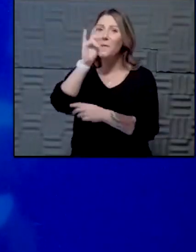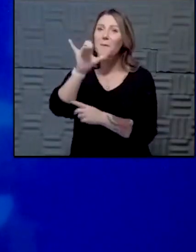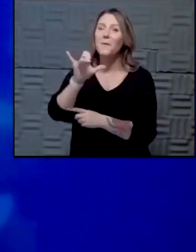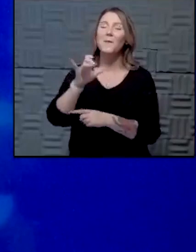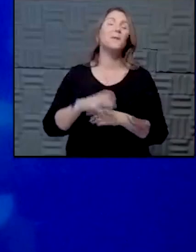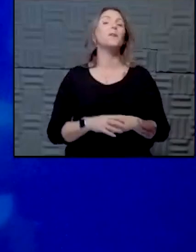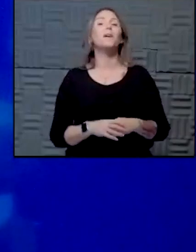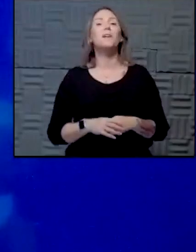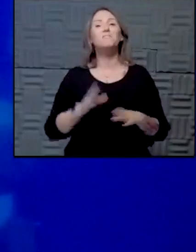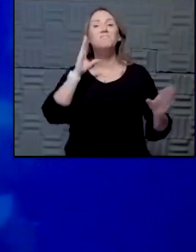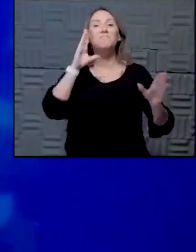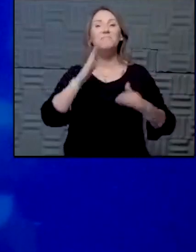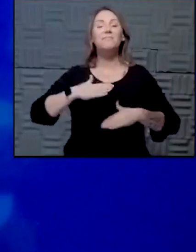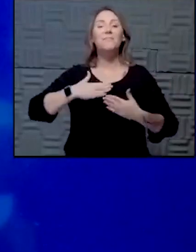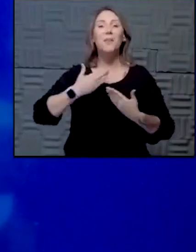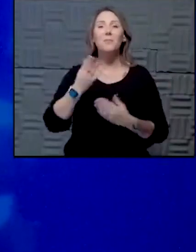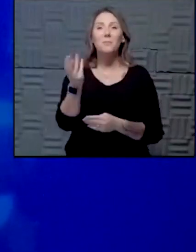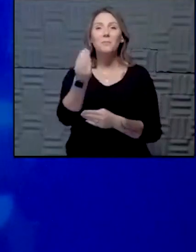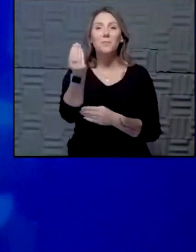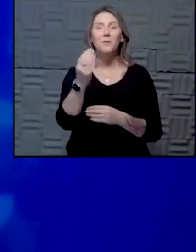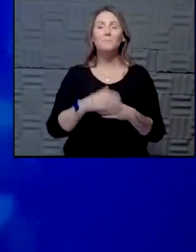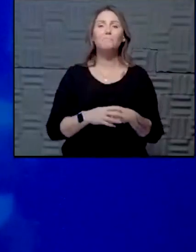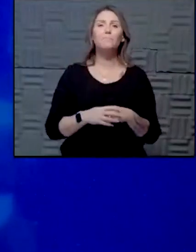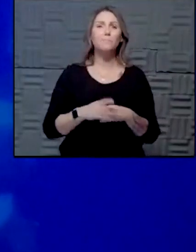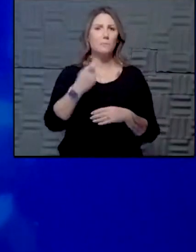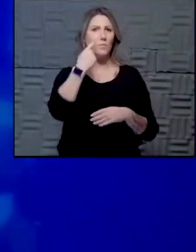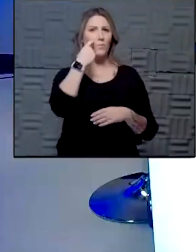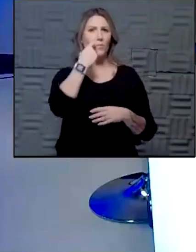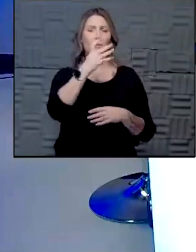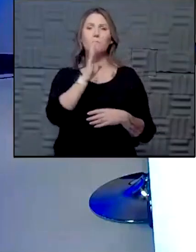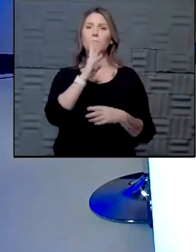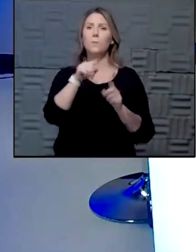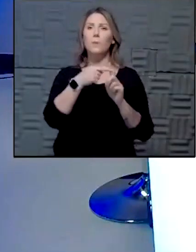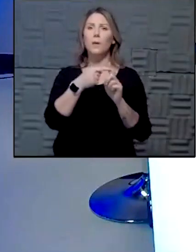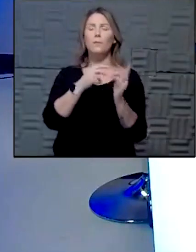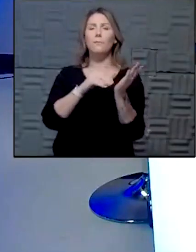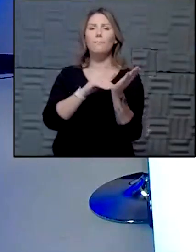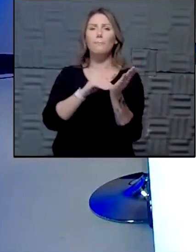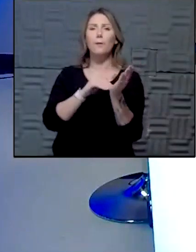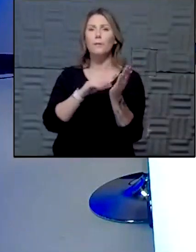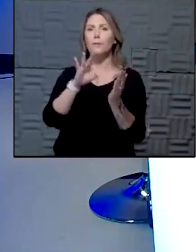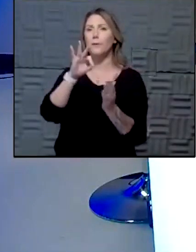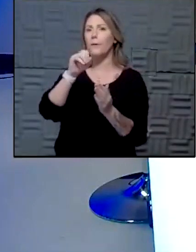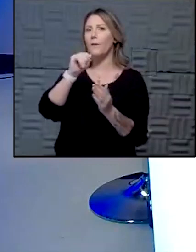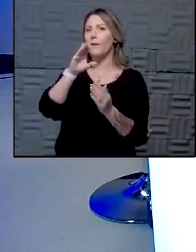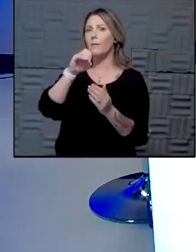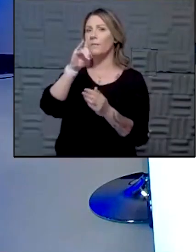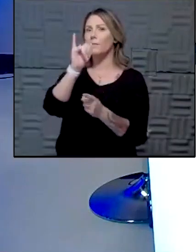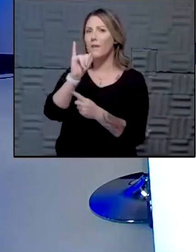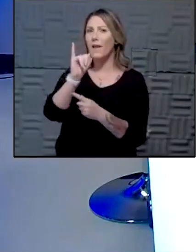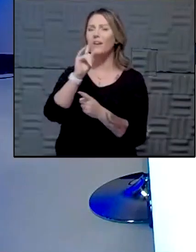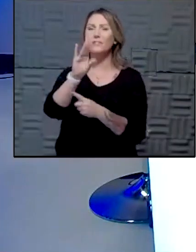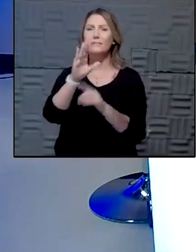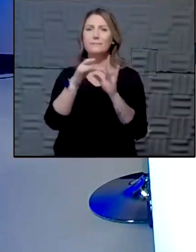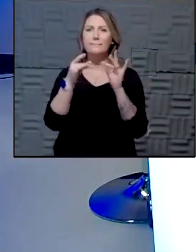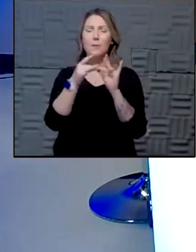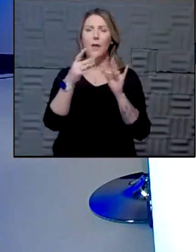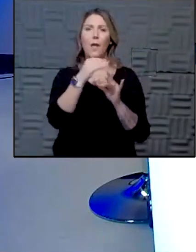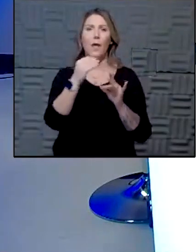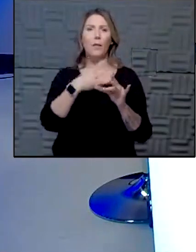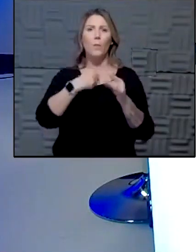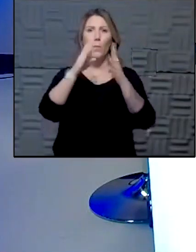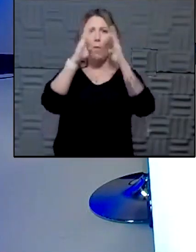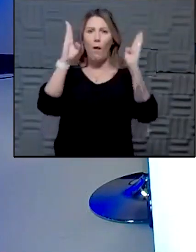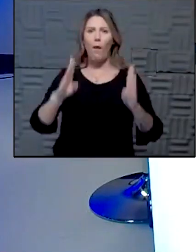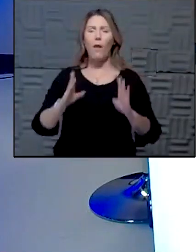I'm doing all right. Happy Monday. Happy. You guys just talked about Dr. Fauci's comments, and I know the White House COVID response coordinator was saying